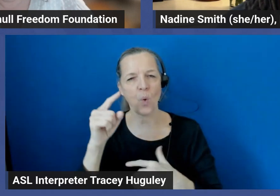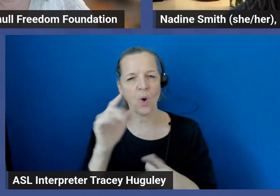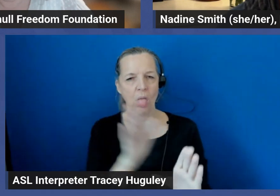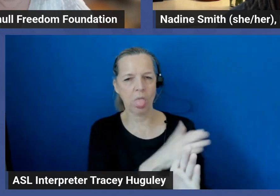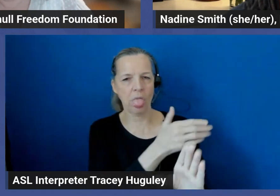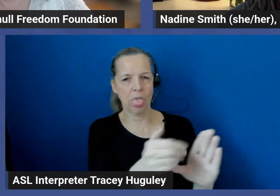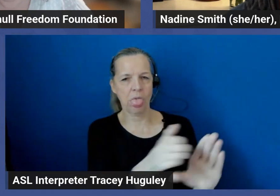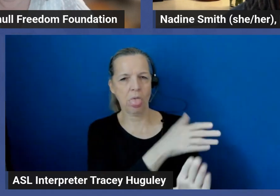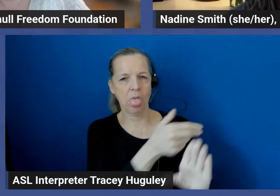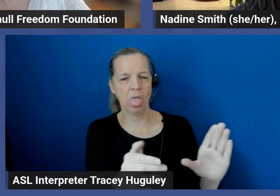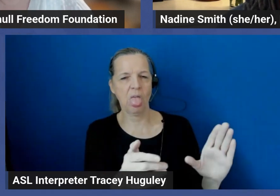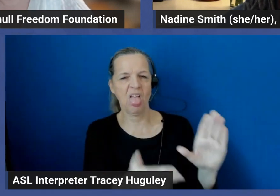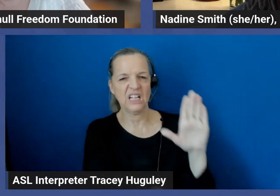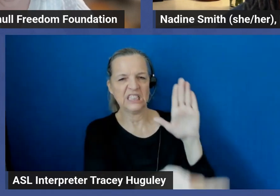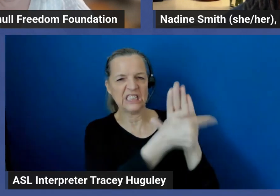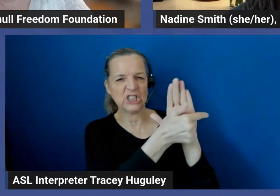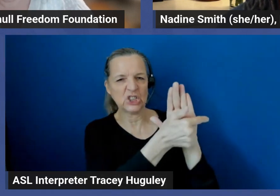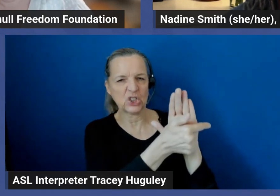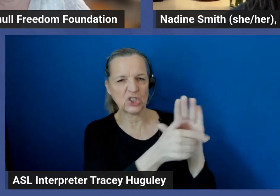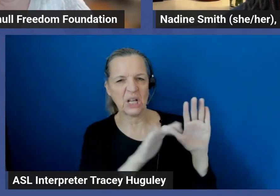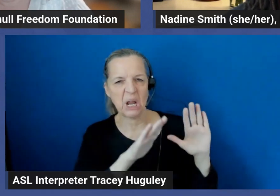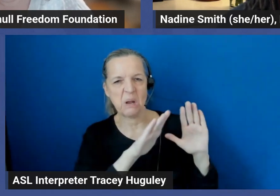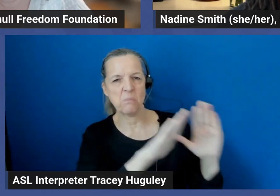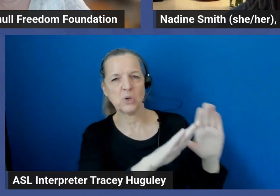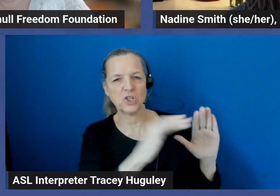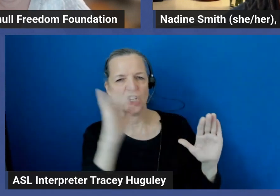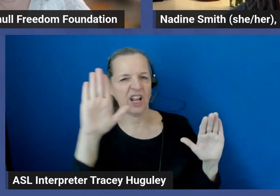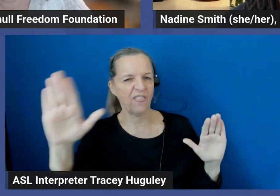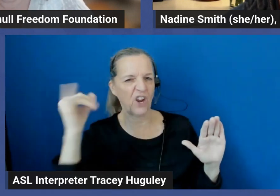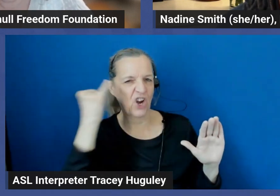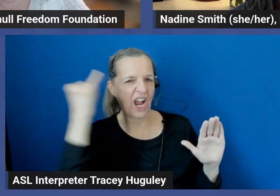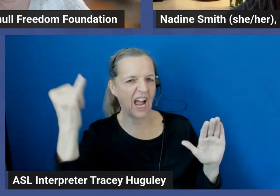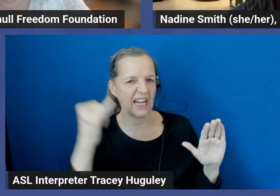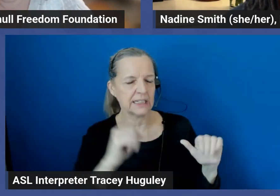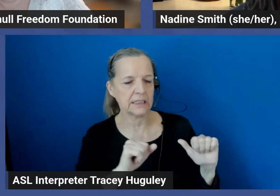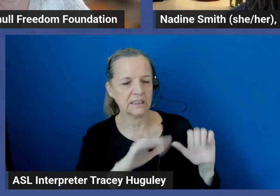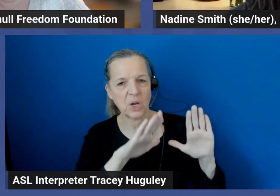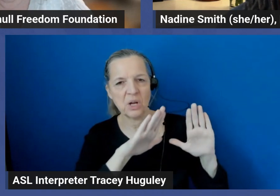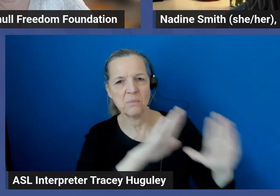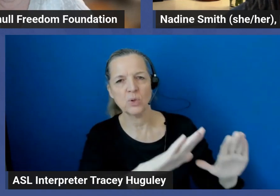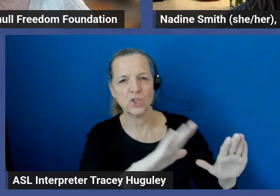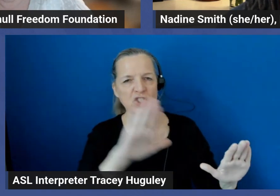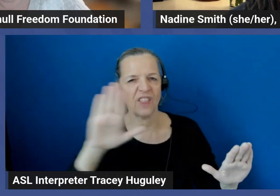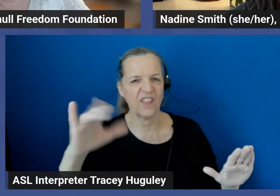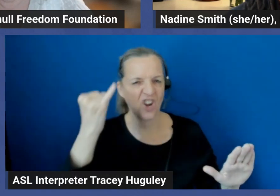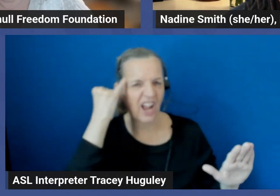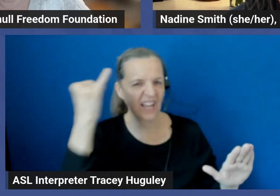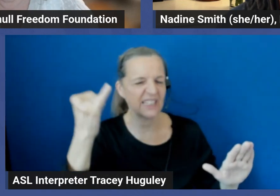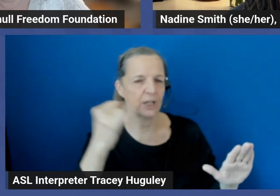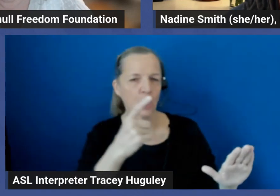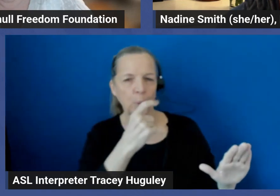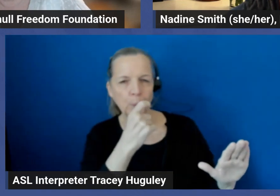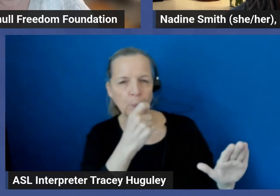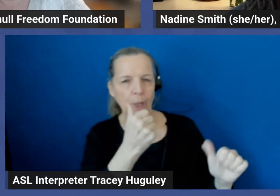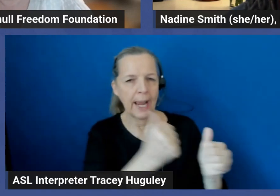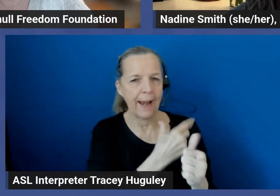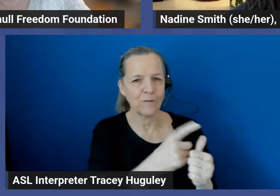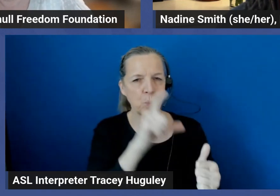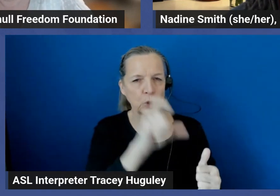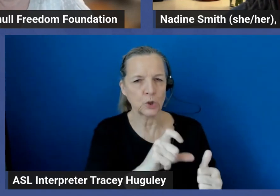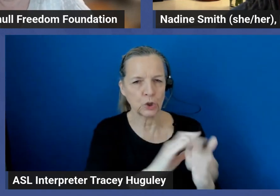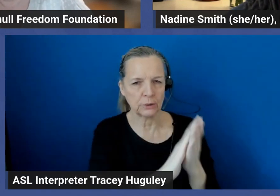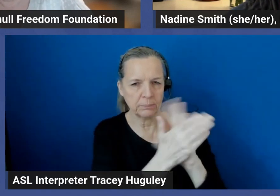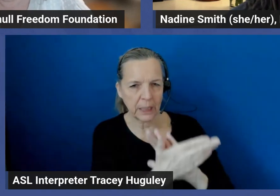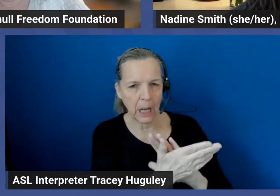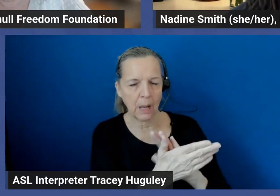surveillance, censorship, pushing an ideology, pushing their idea of who everyone should be, how